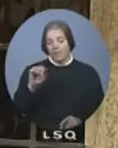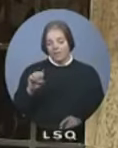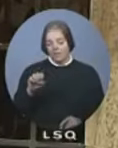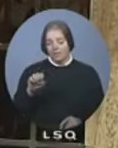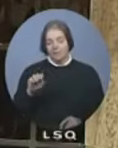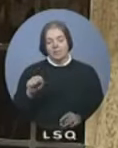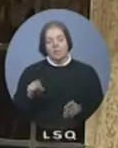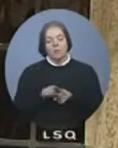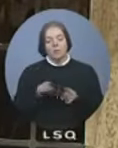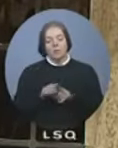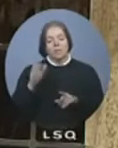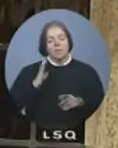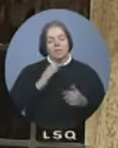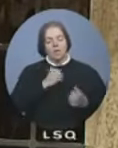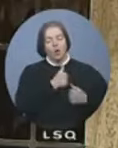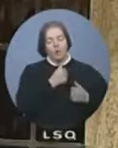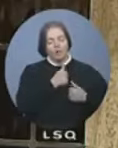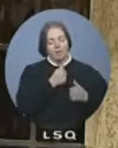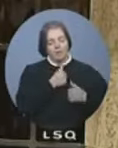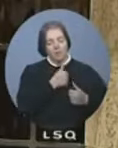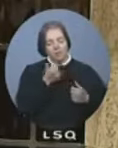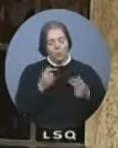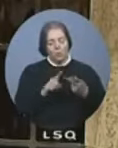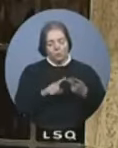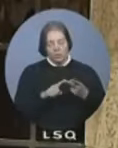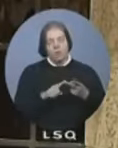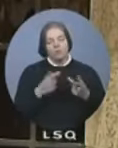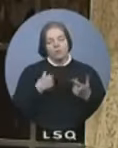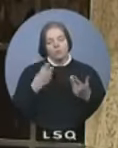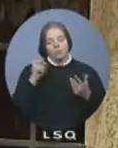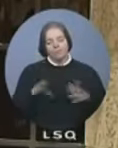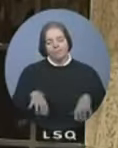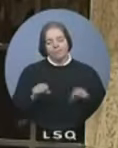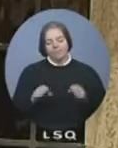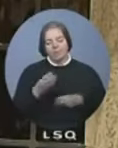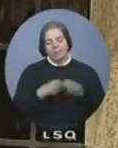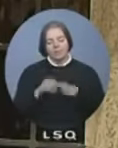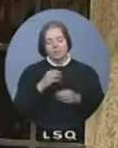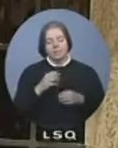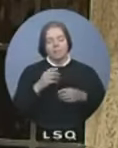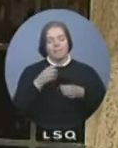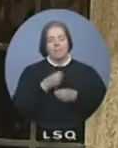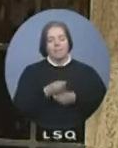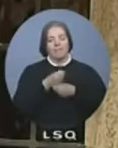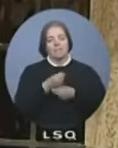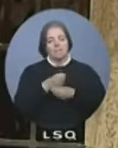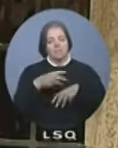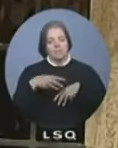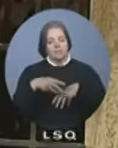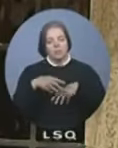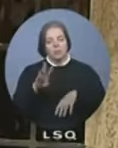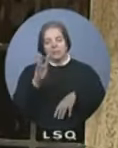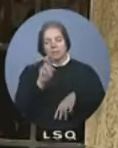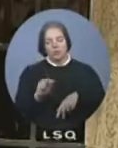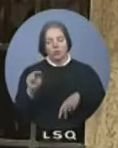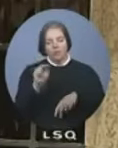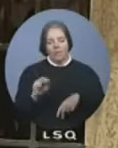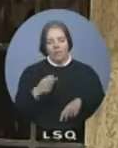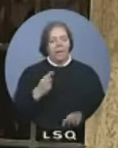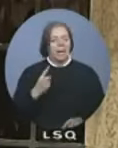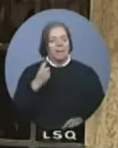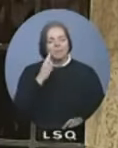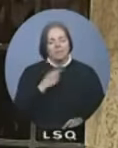their concerns over the treatment of those who've served our country. We've heard reports of RCMP officers, CF members and DND employees being told by